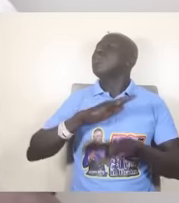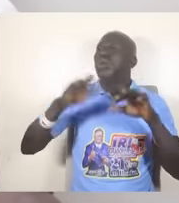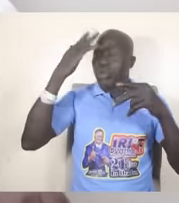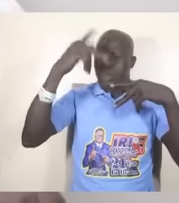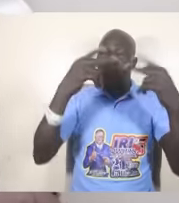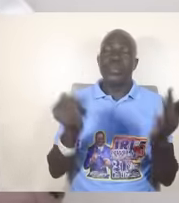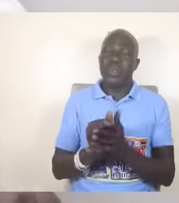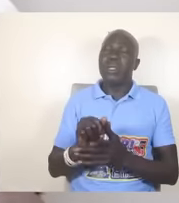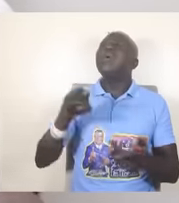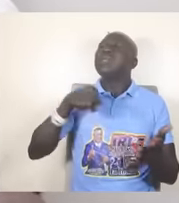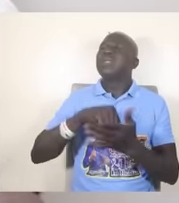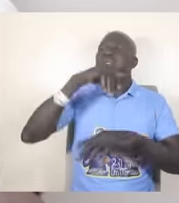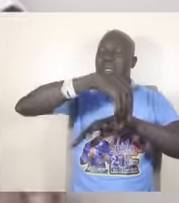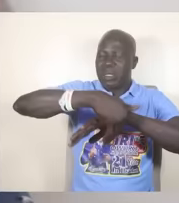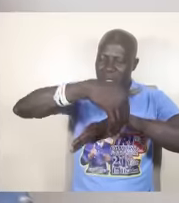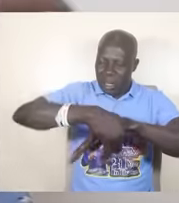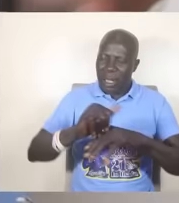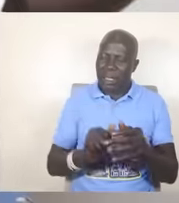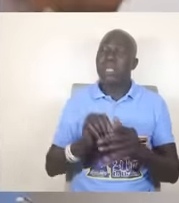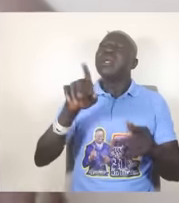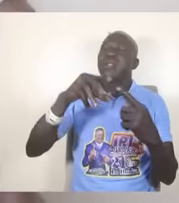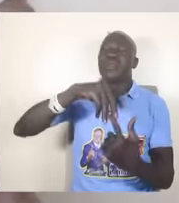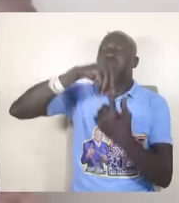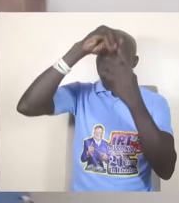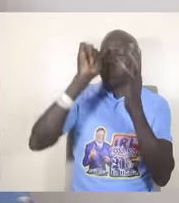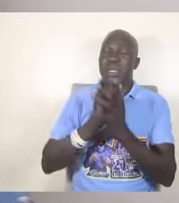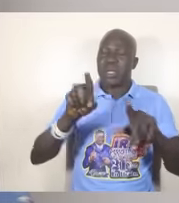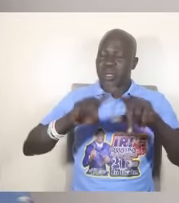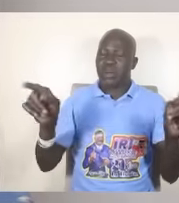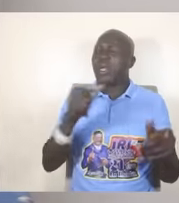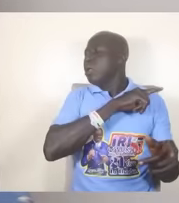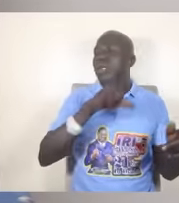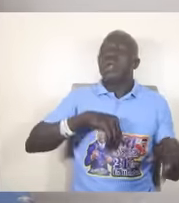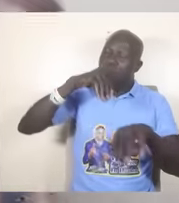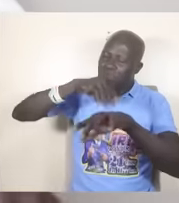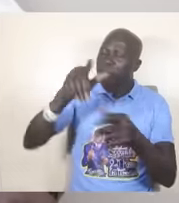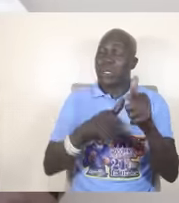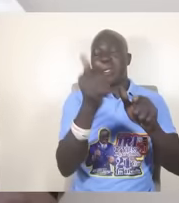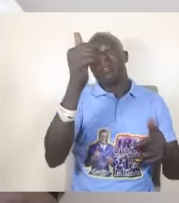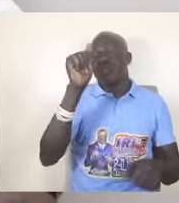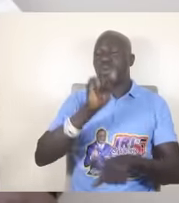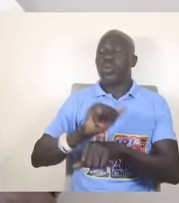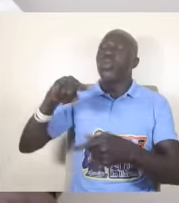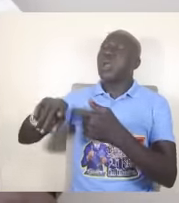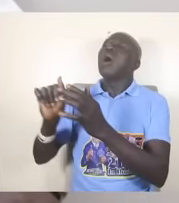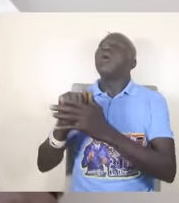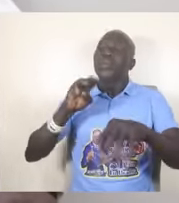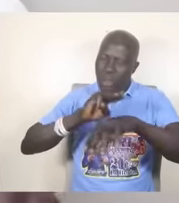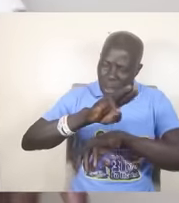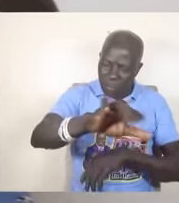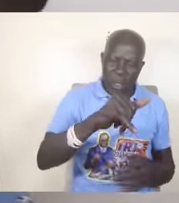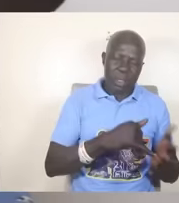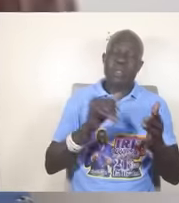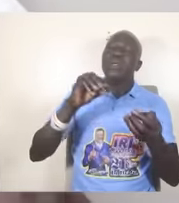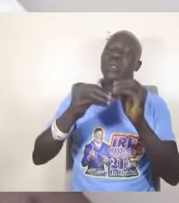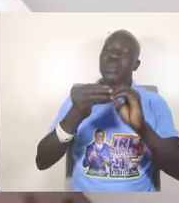place. Tia Chaleo ne. Nice. Otu Jeoto. Ah, it's a different one. Olu Aron Mene Sela. The last time he expressed message. And I want to